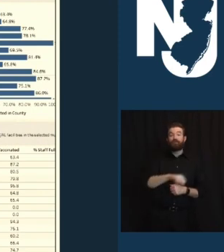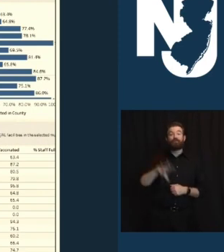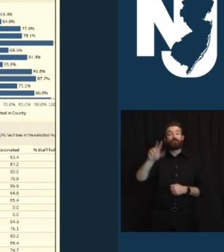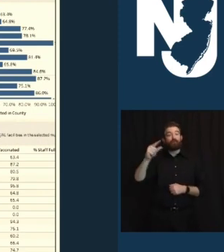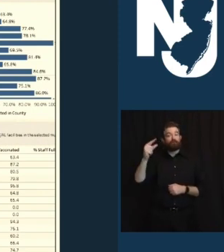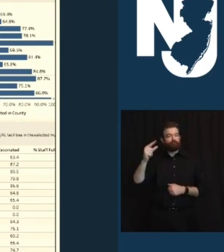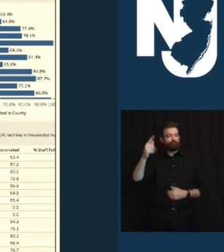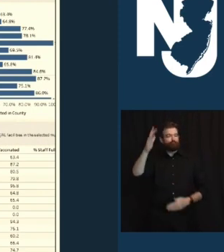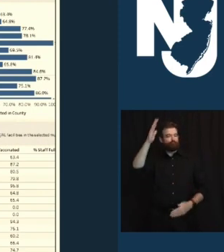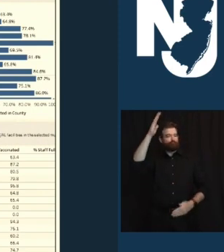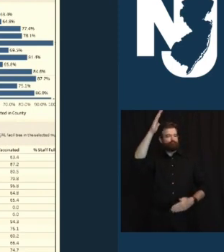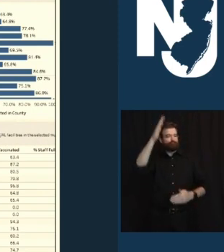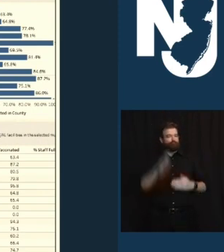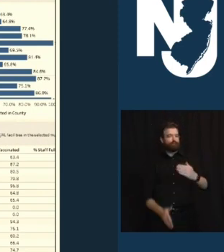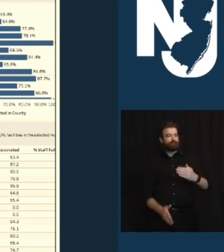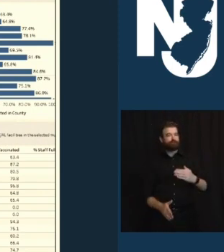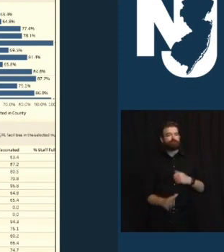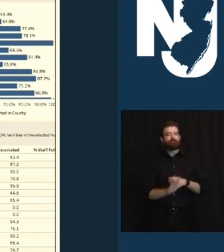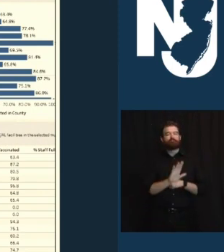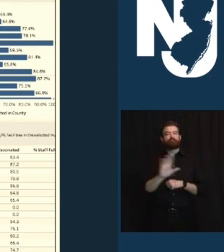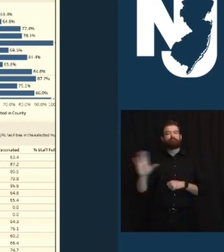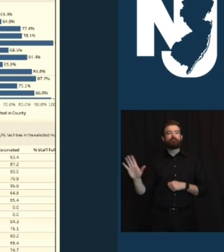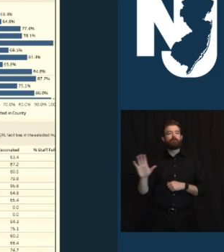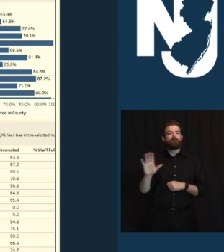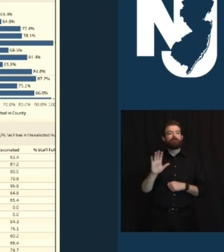of vaccination clinics in